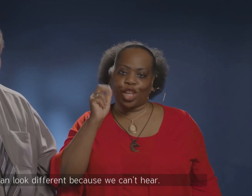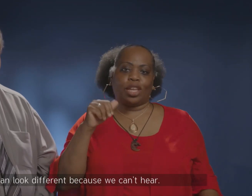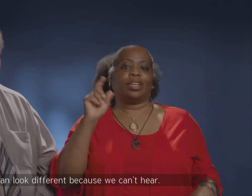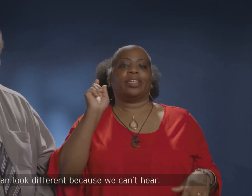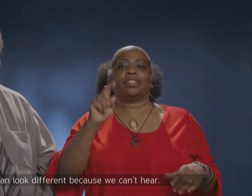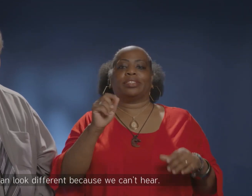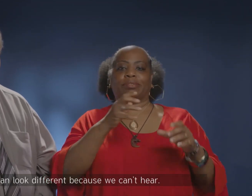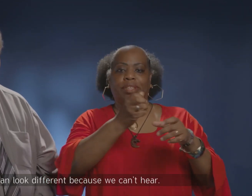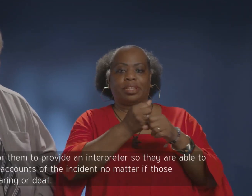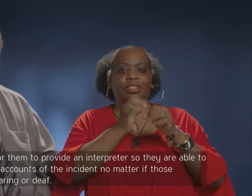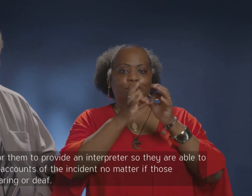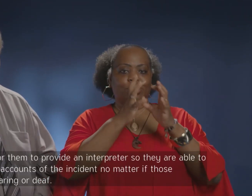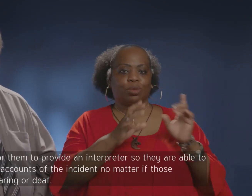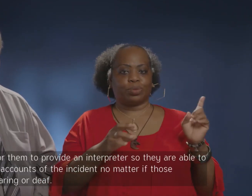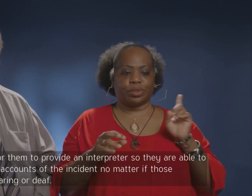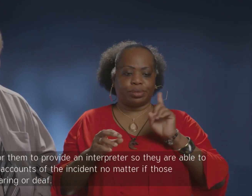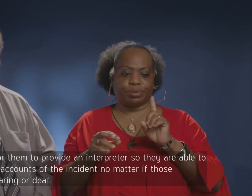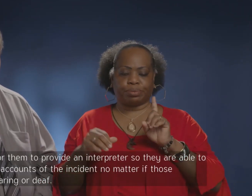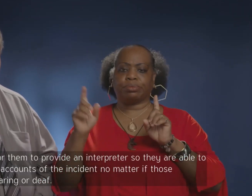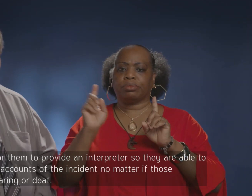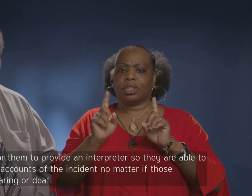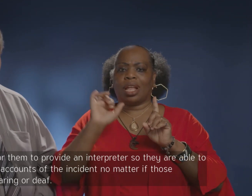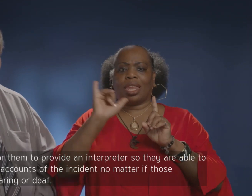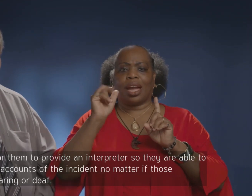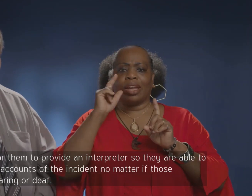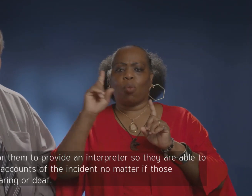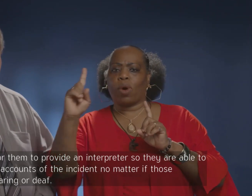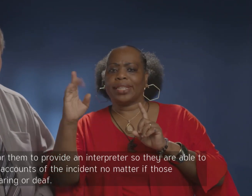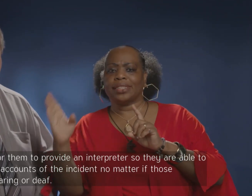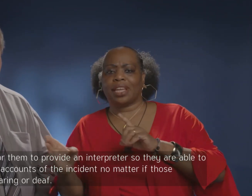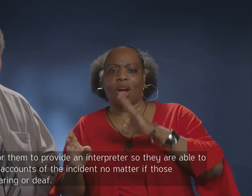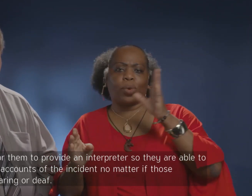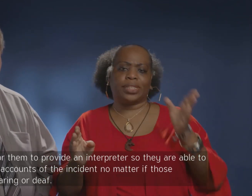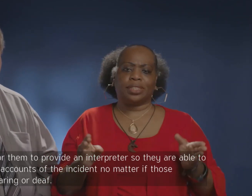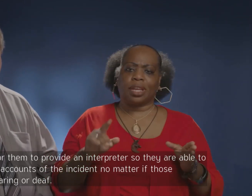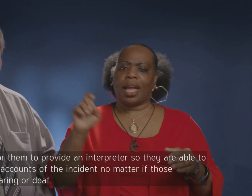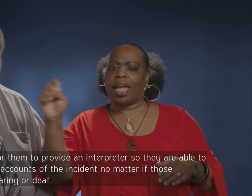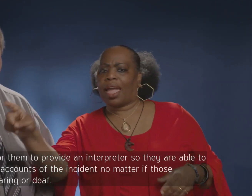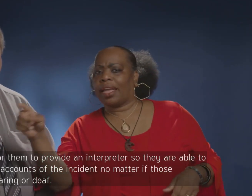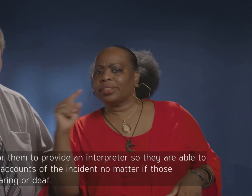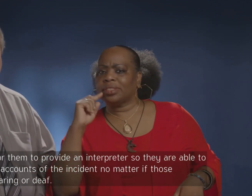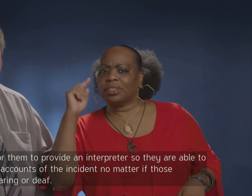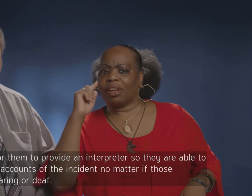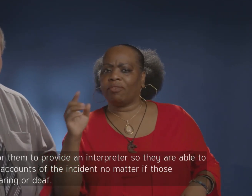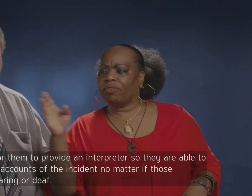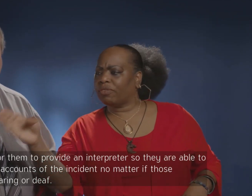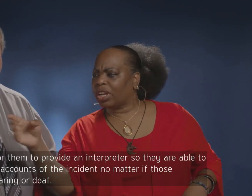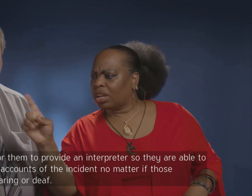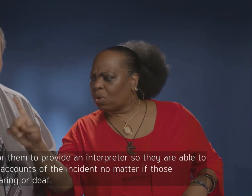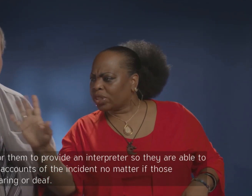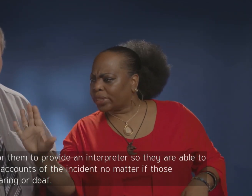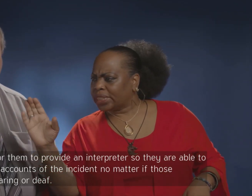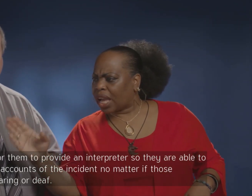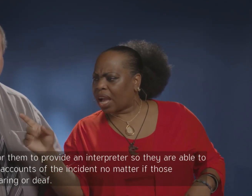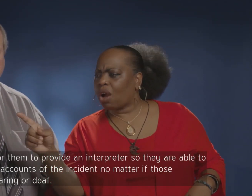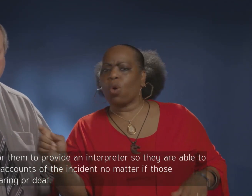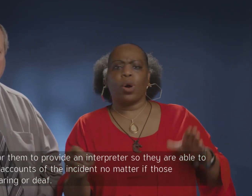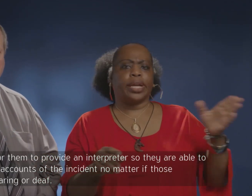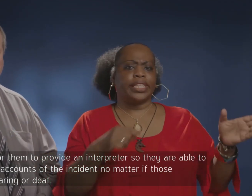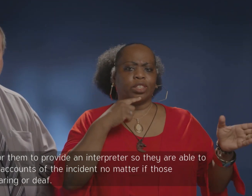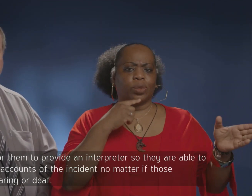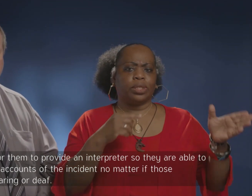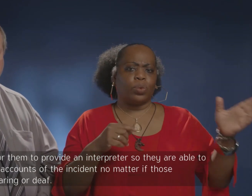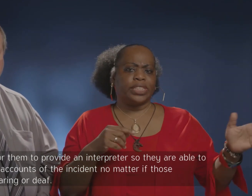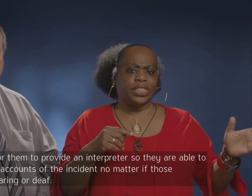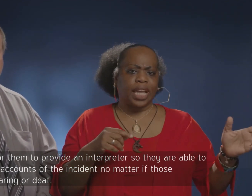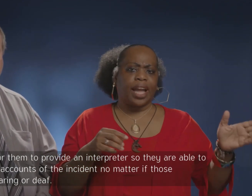can't hear. It's important for them to provide an interpreter so they are able to document both accounts of the incident, no matter if